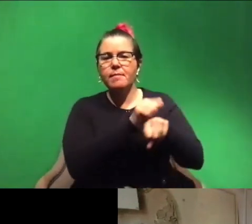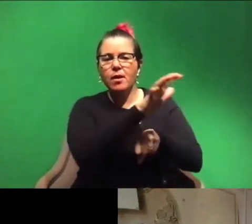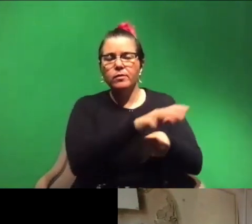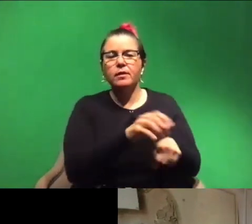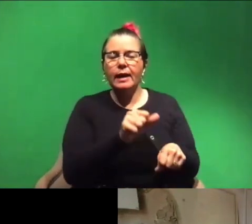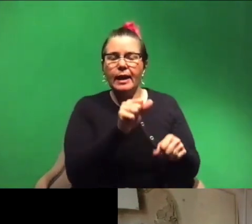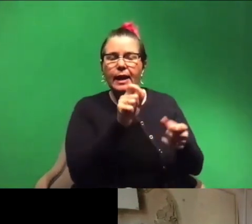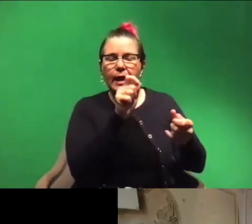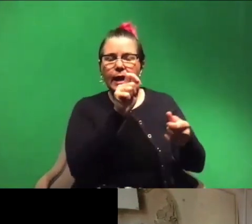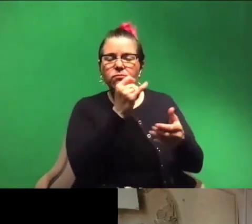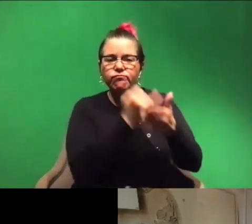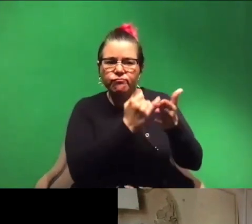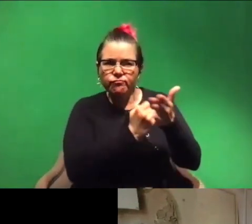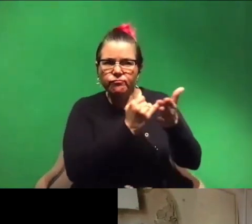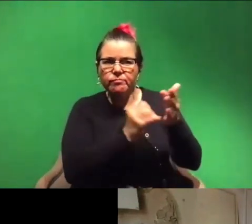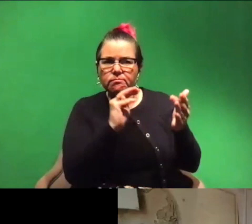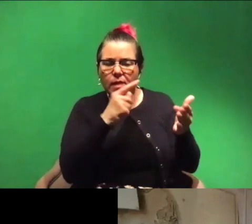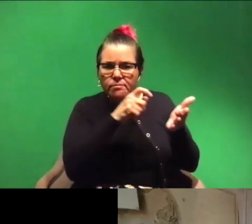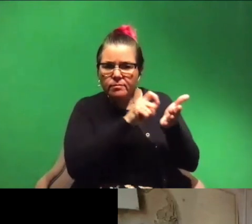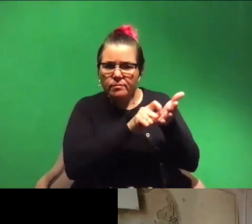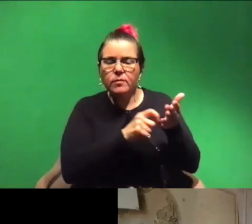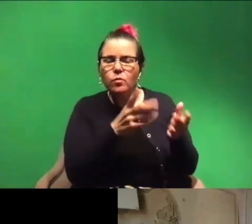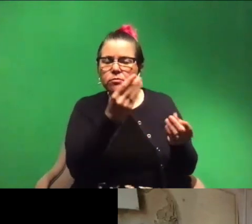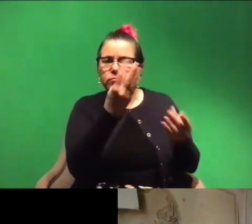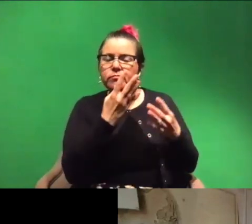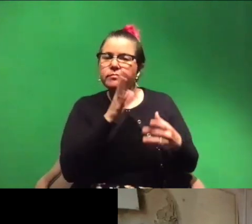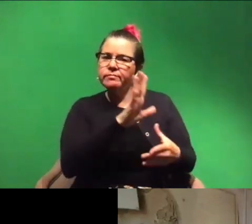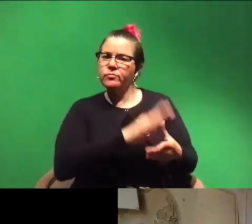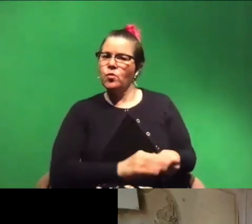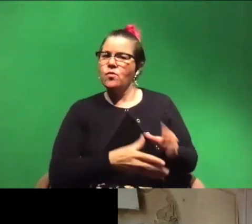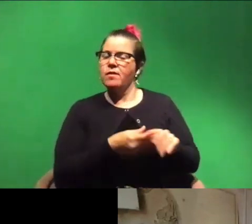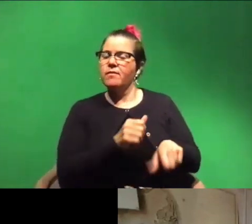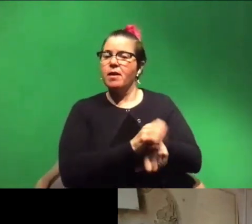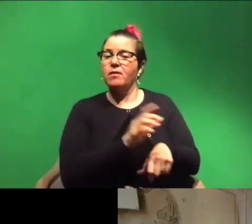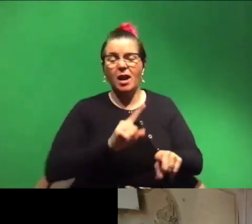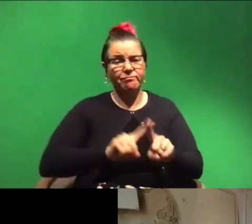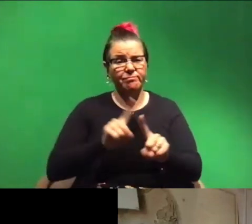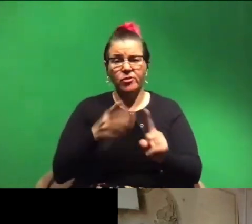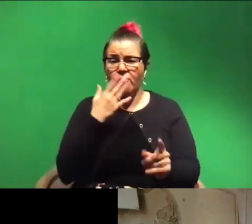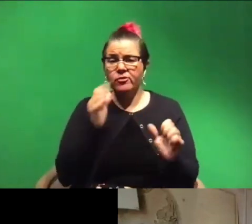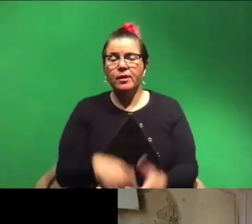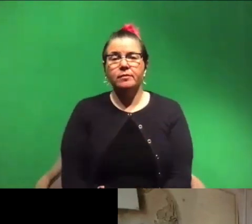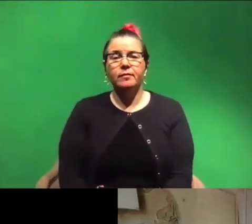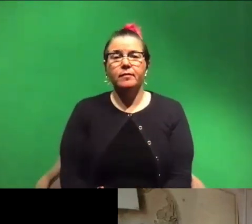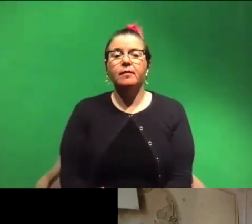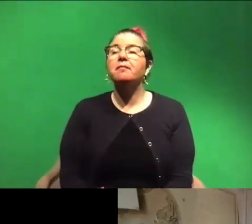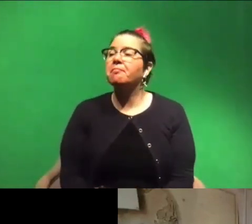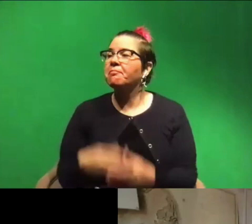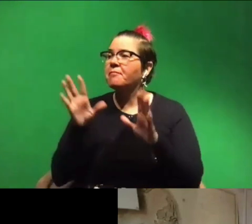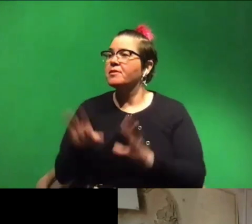that out and draw that out, and that would tell us something about the story of the mountain. So yeah, they can be all sorts of different colors. Yeah.